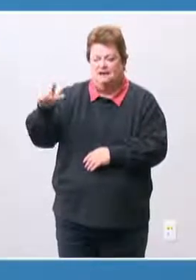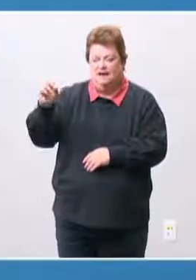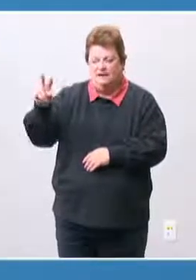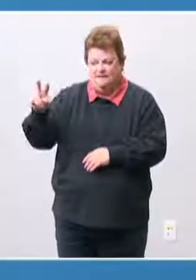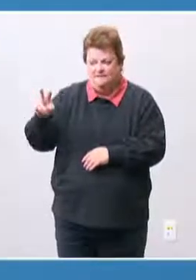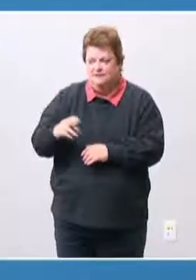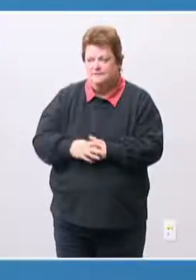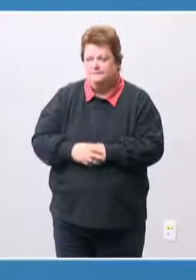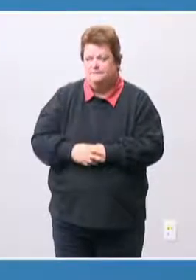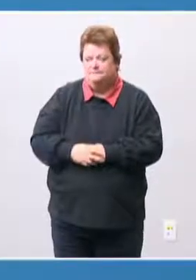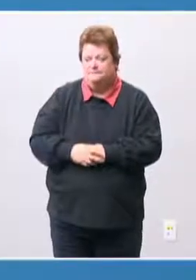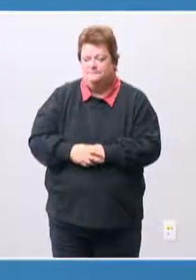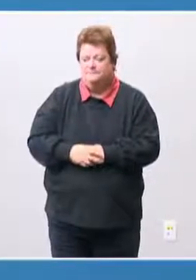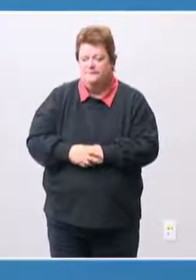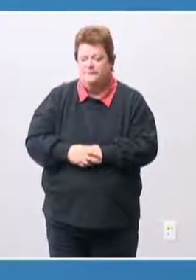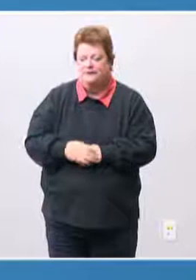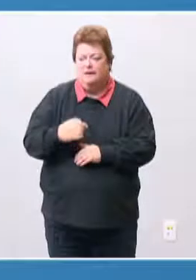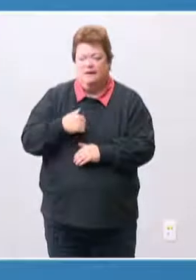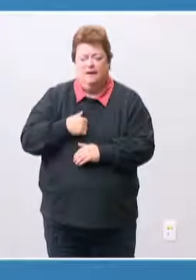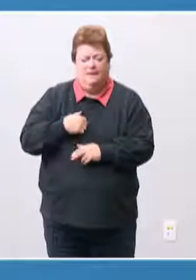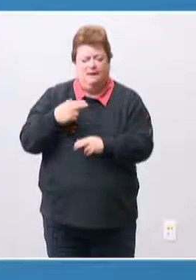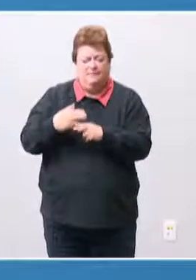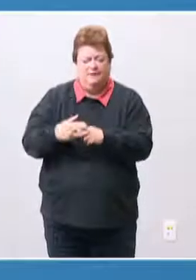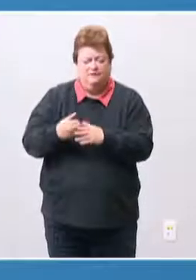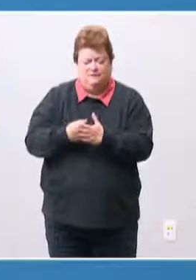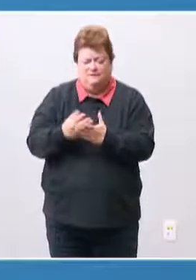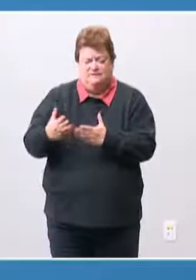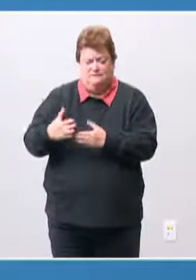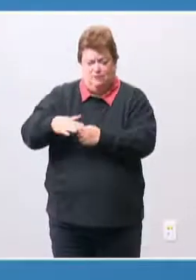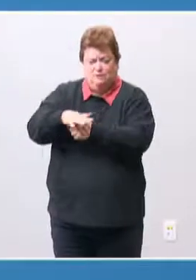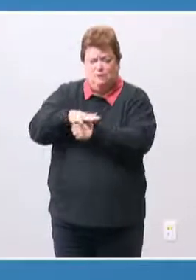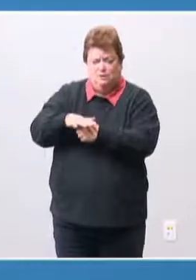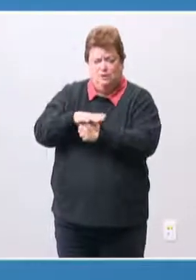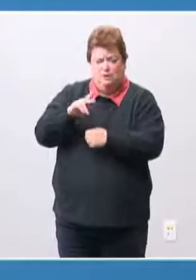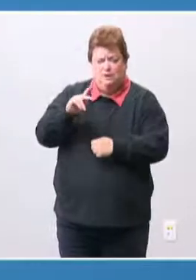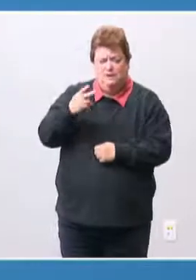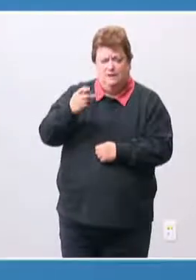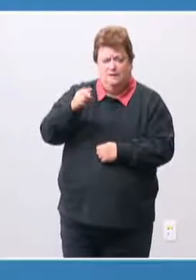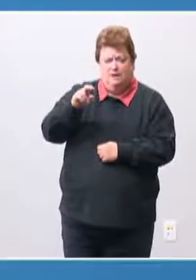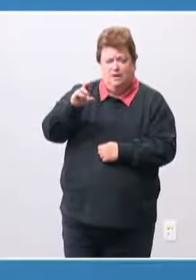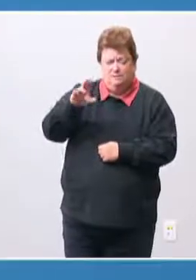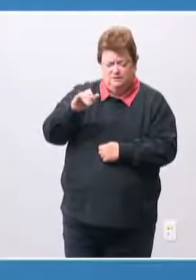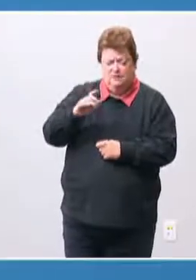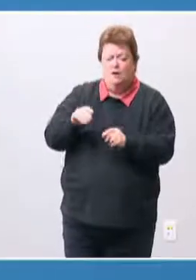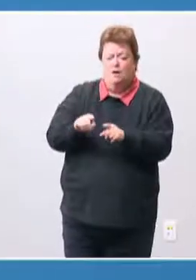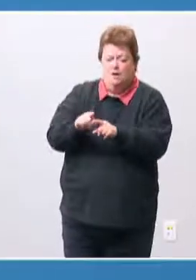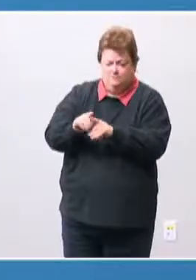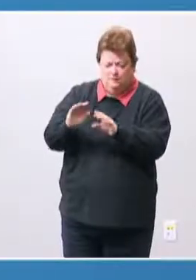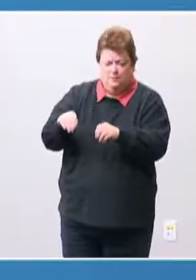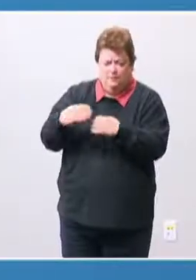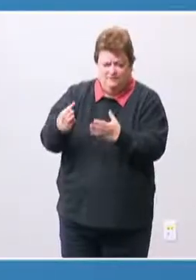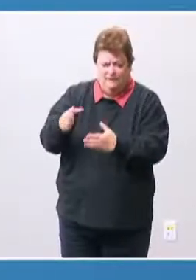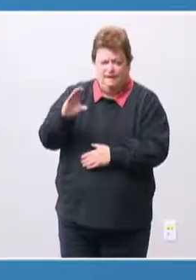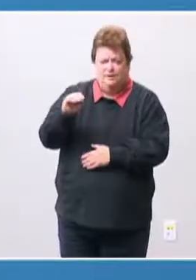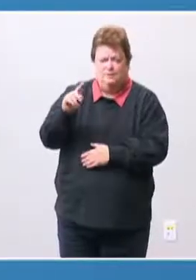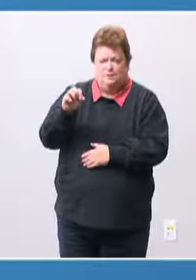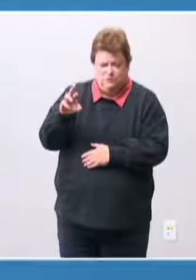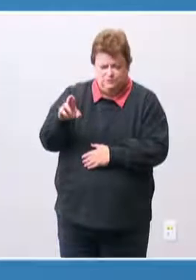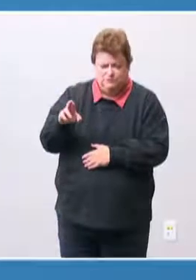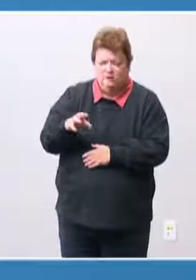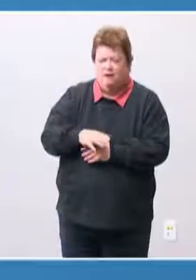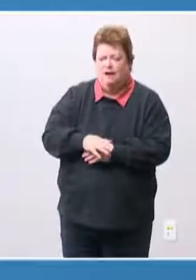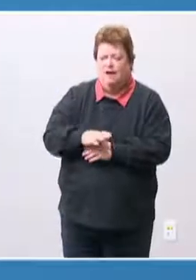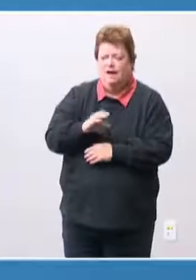covid19.lincoln.ne.gov. As I mentioned, several local pharmacies are also providing booster doses, and many offer all